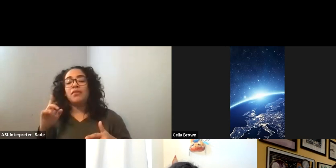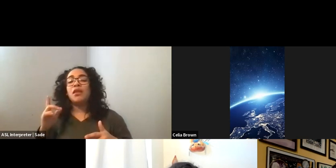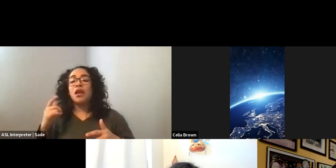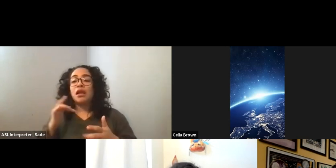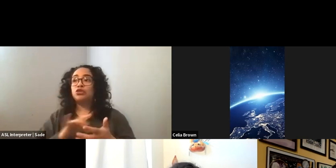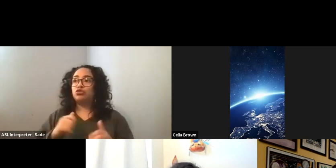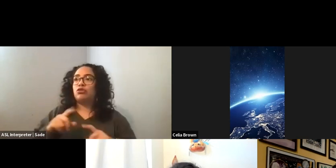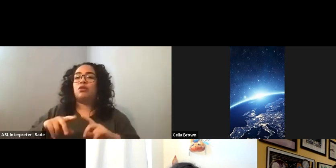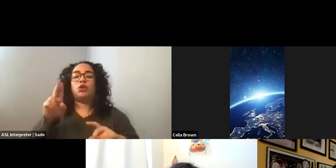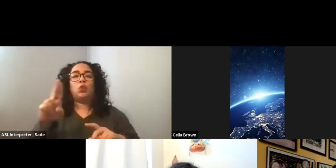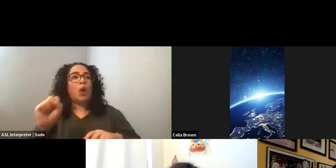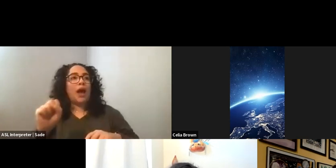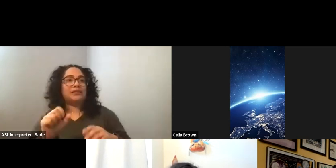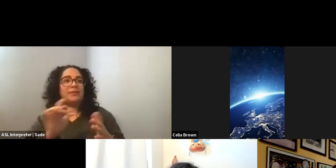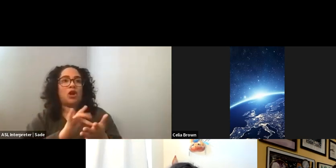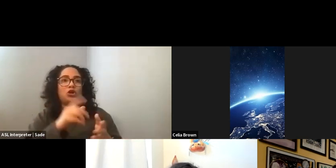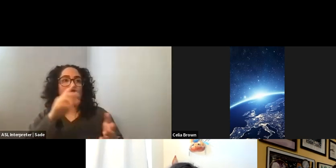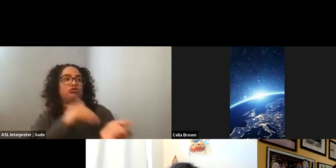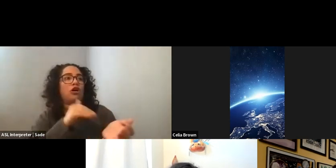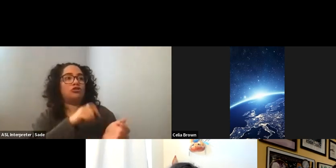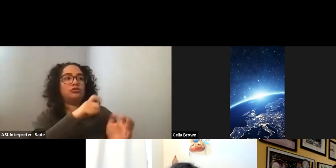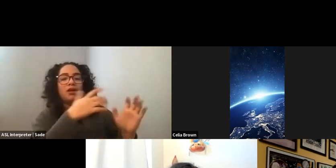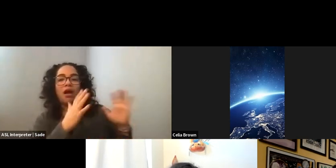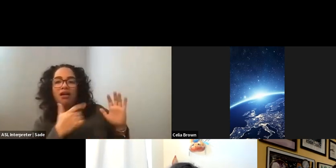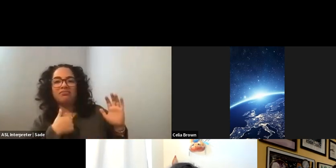nother story and part of my being.